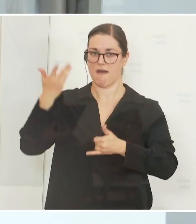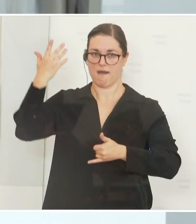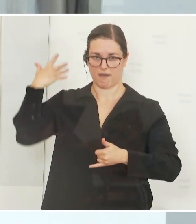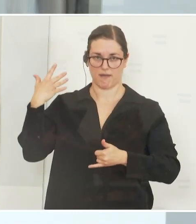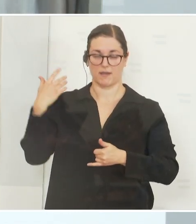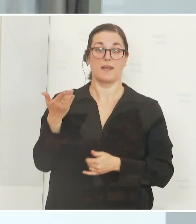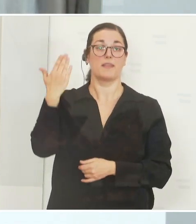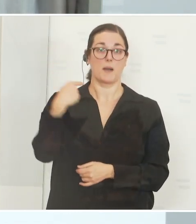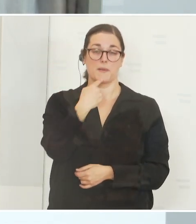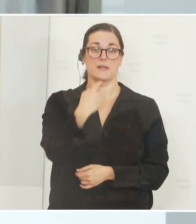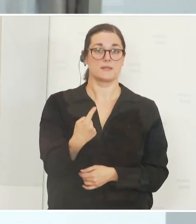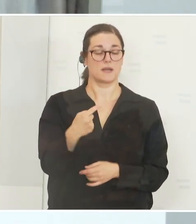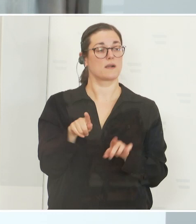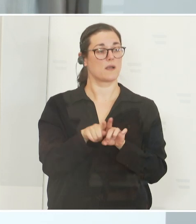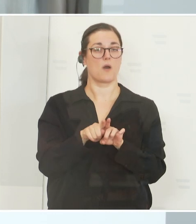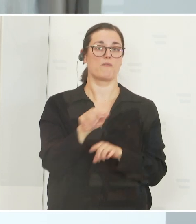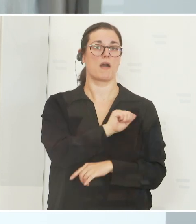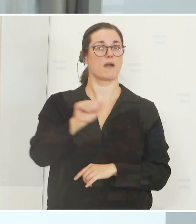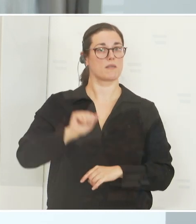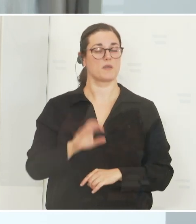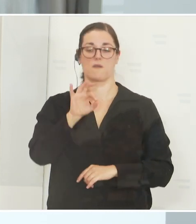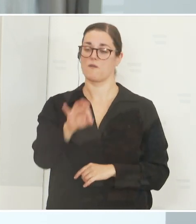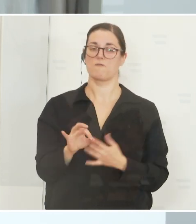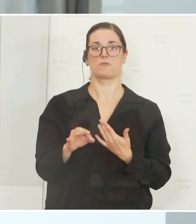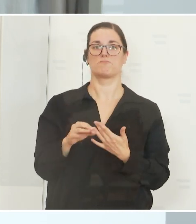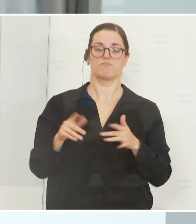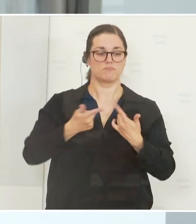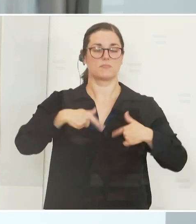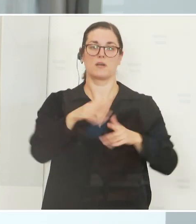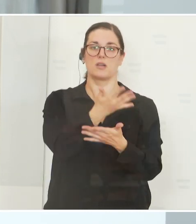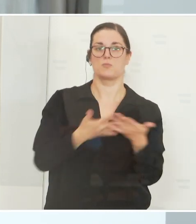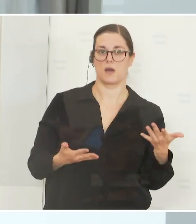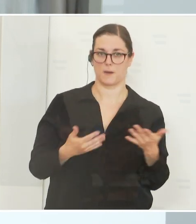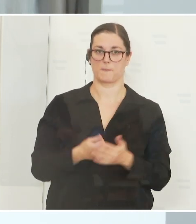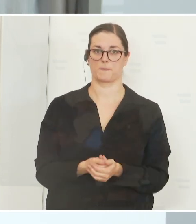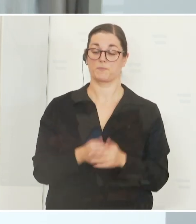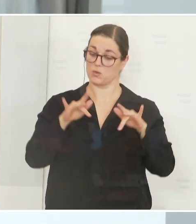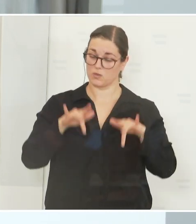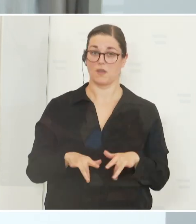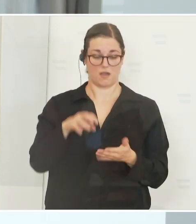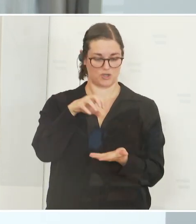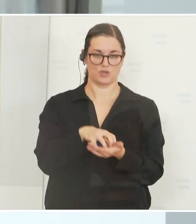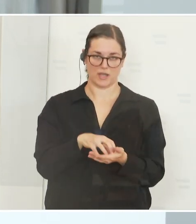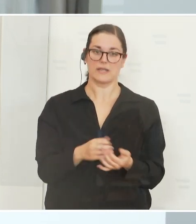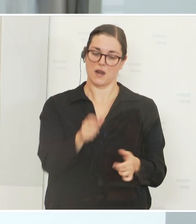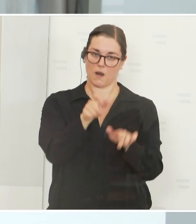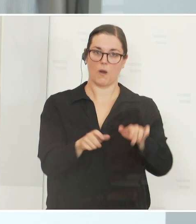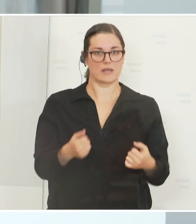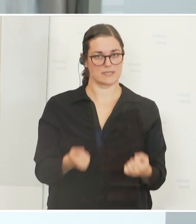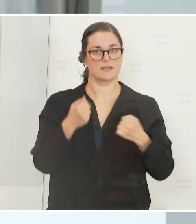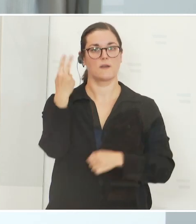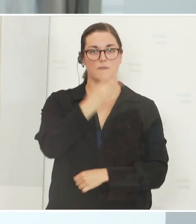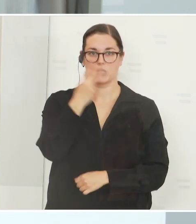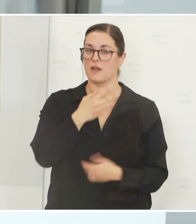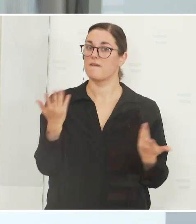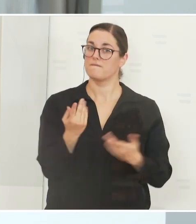the Academy of Oriental Languages. So I think in this town, people do understand when we talk about the